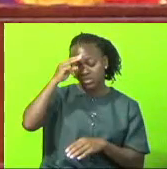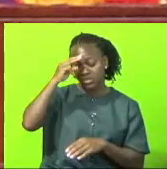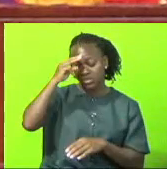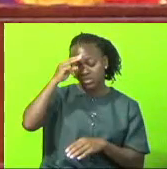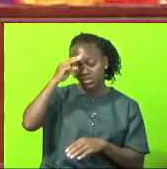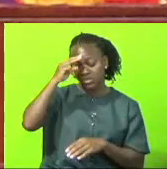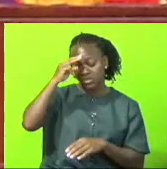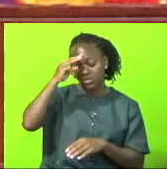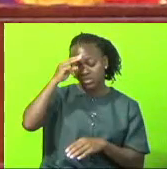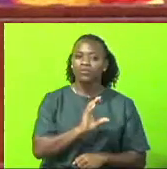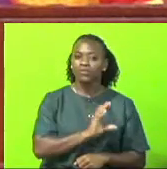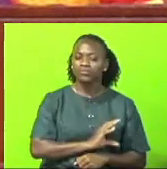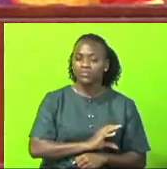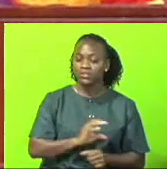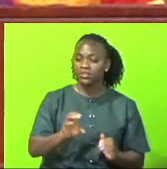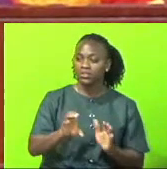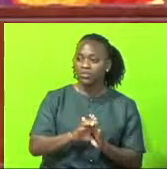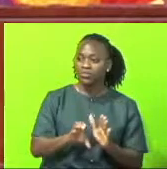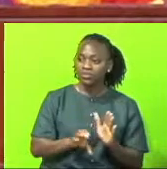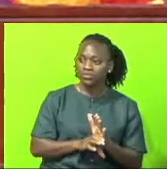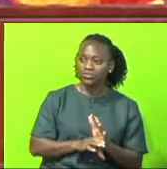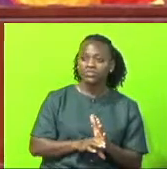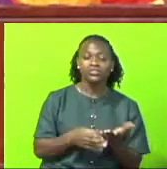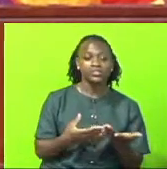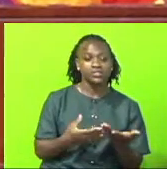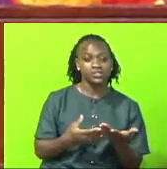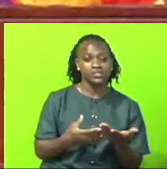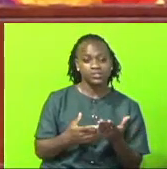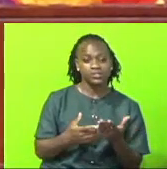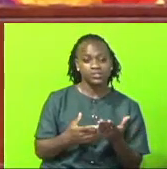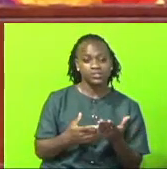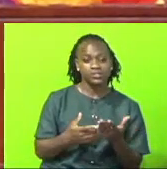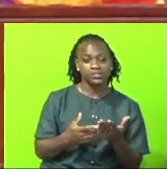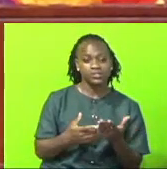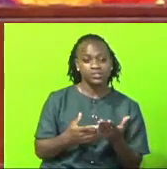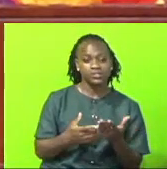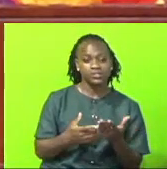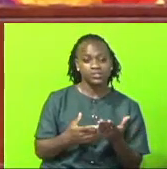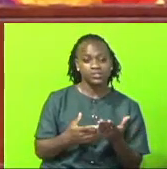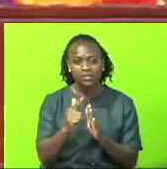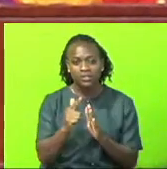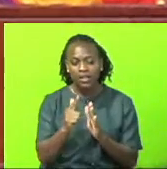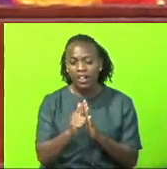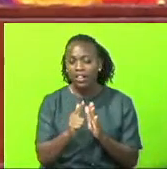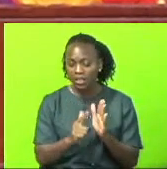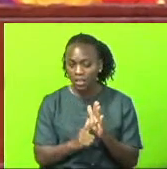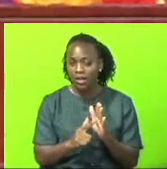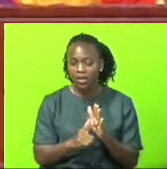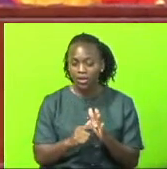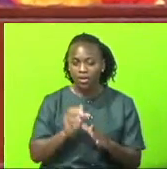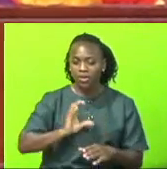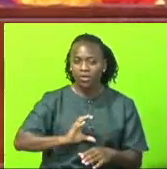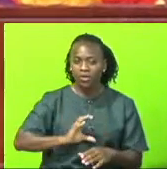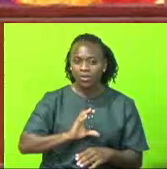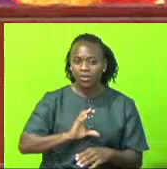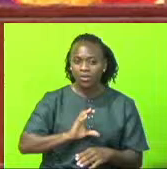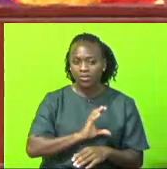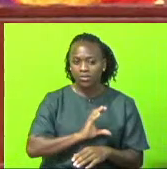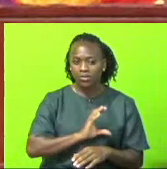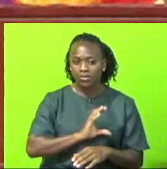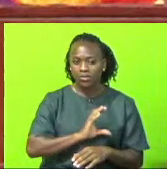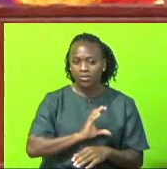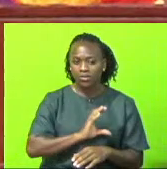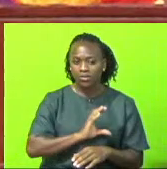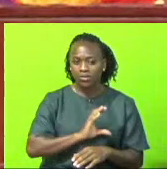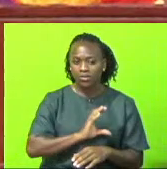Committee, Constitutional, Legal, and Parliamentary Affairs. No, Constitutional and Legal. Yes, you can make your comment.